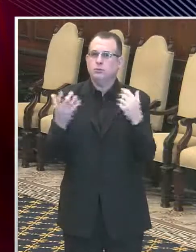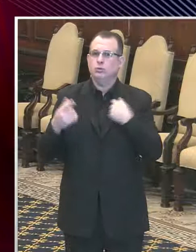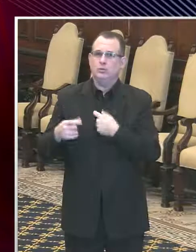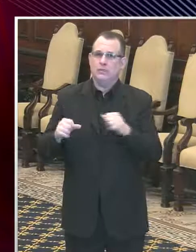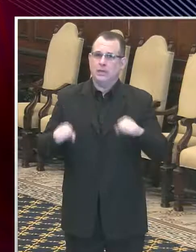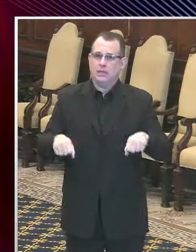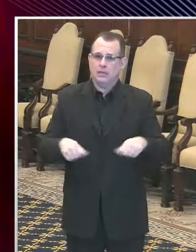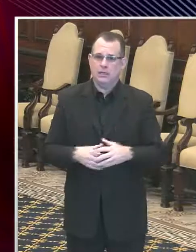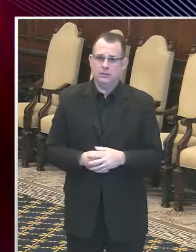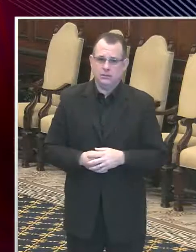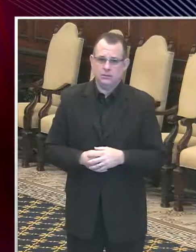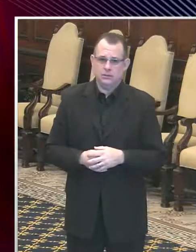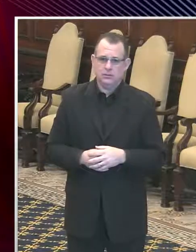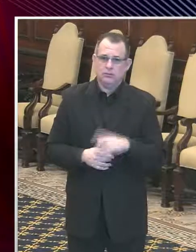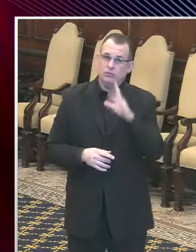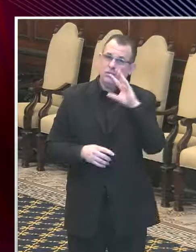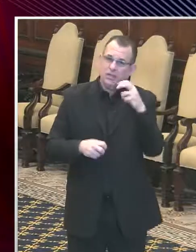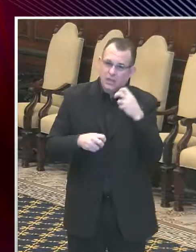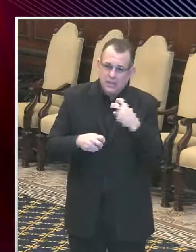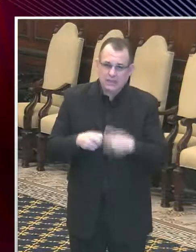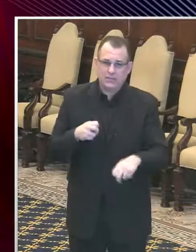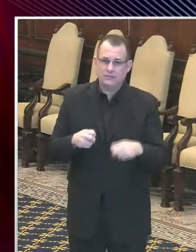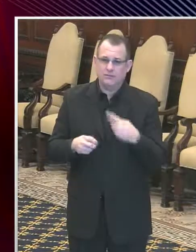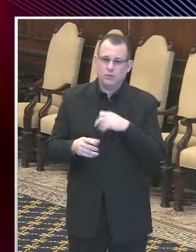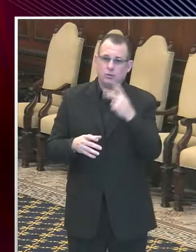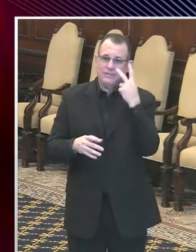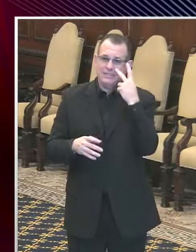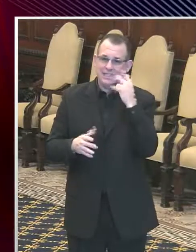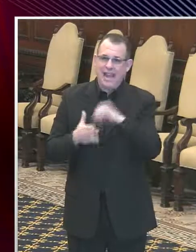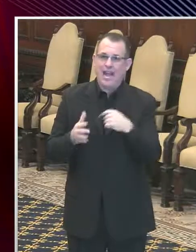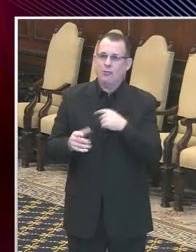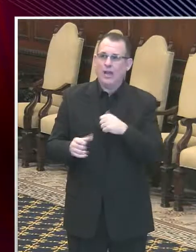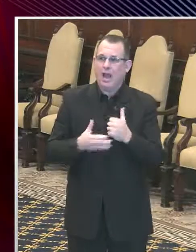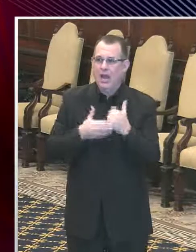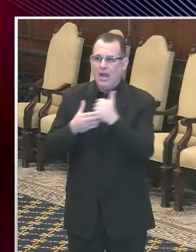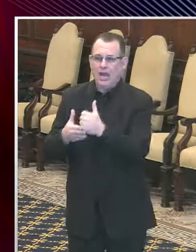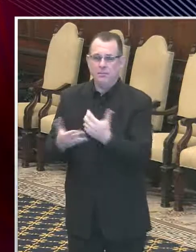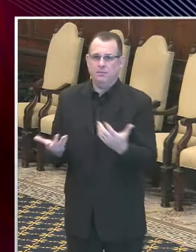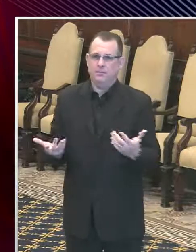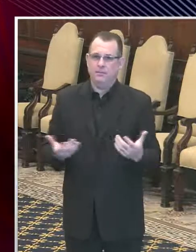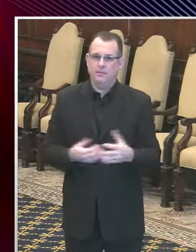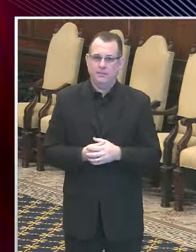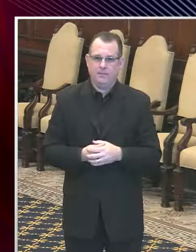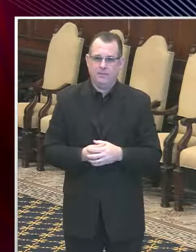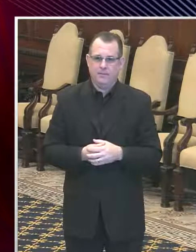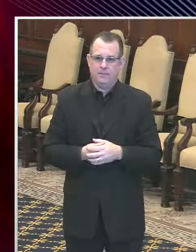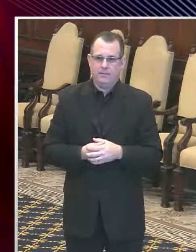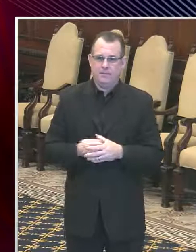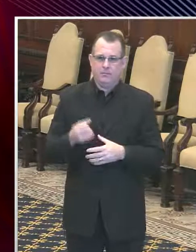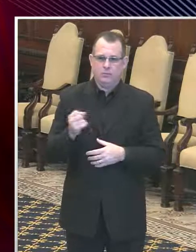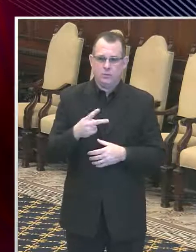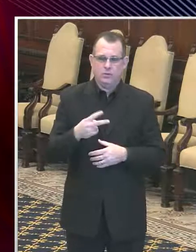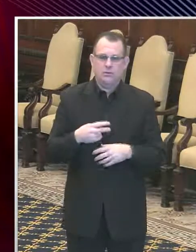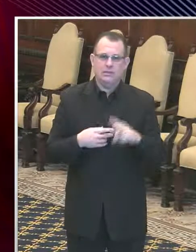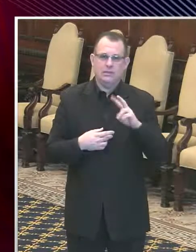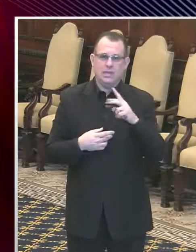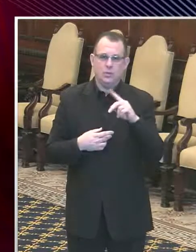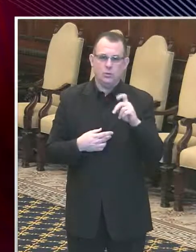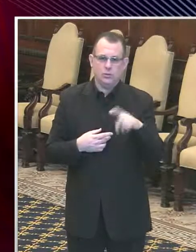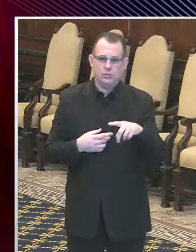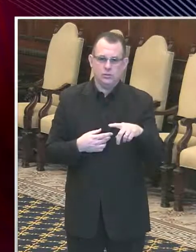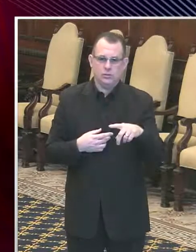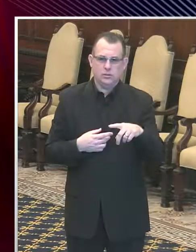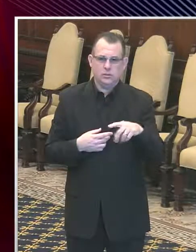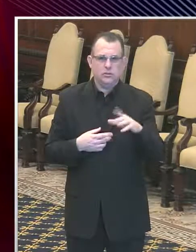we're in touch with nursing homes to say, what else can we do to help? Okay, and sort of bouncing off that same topic, there's